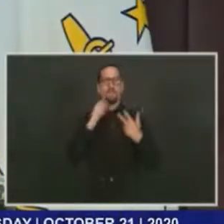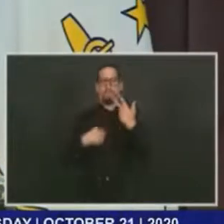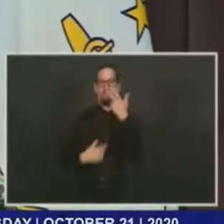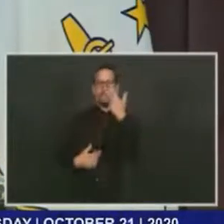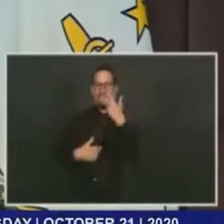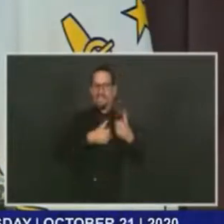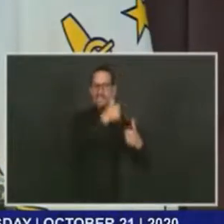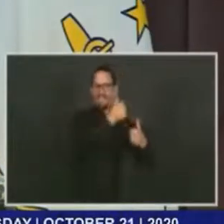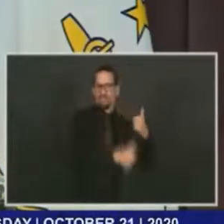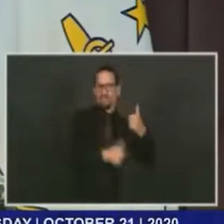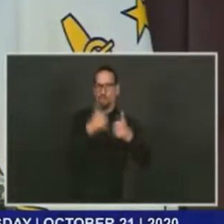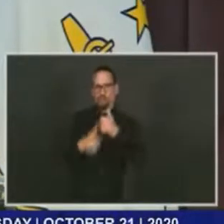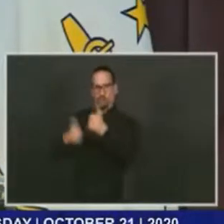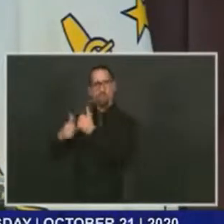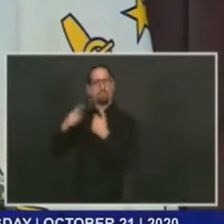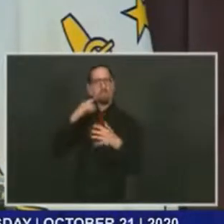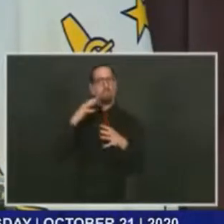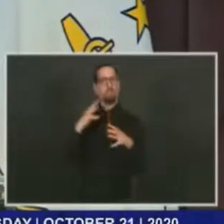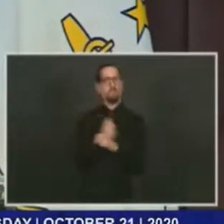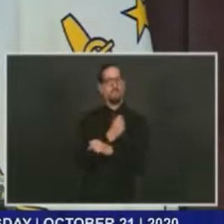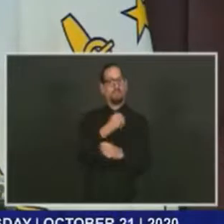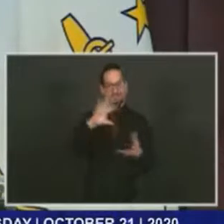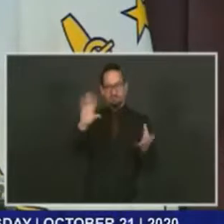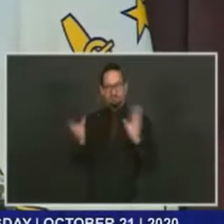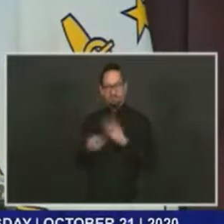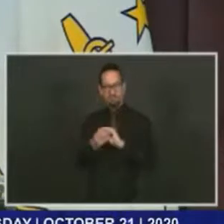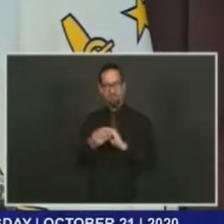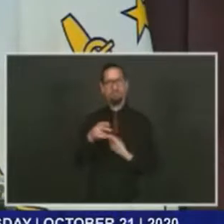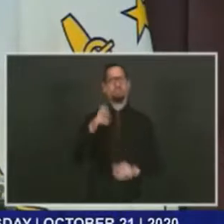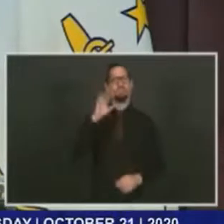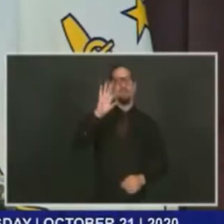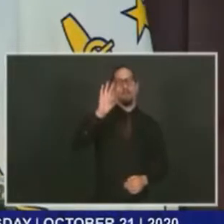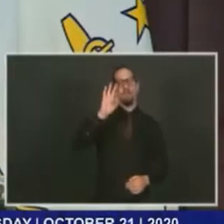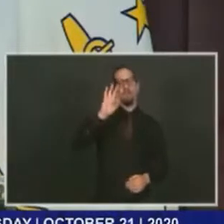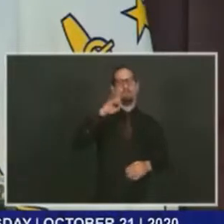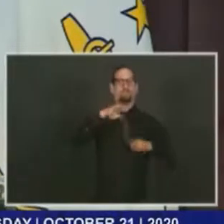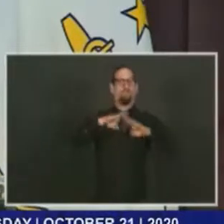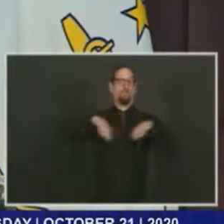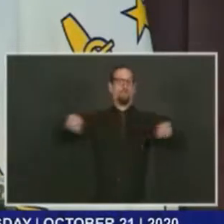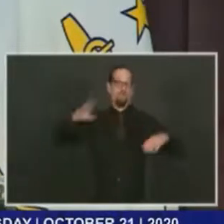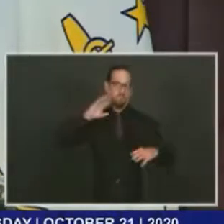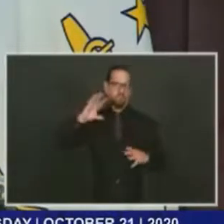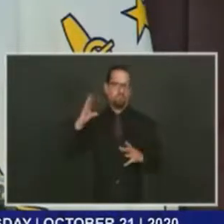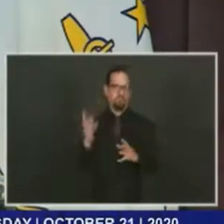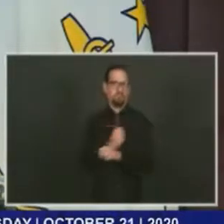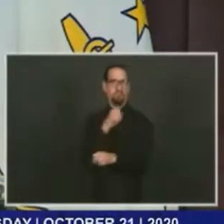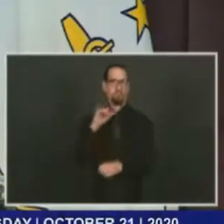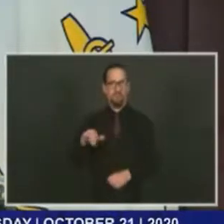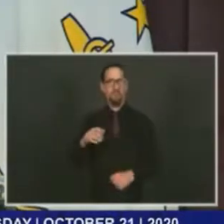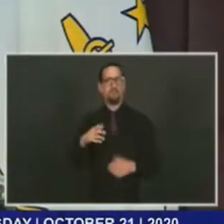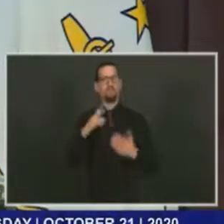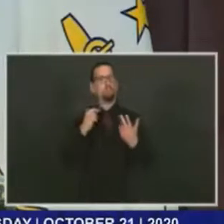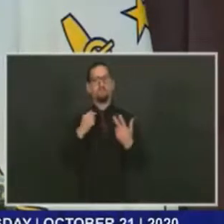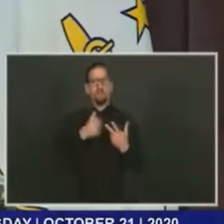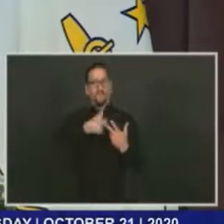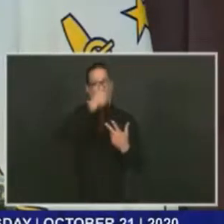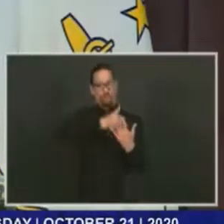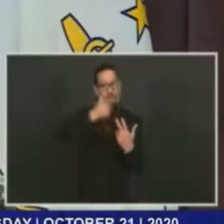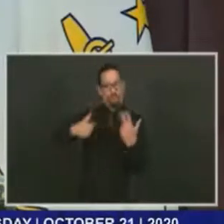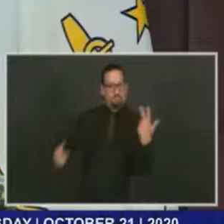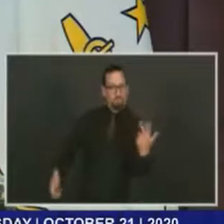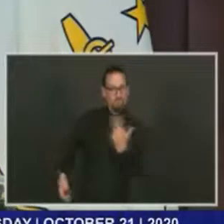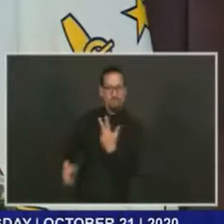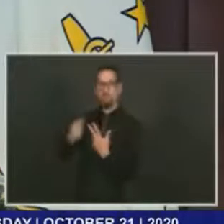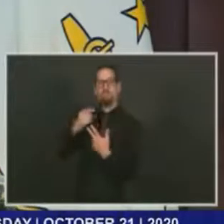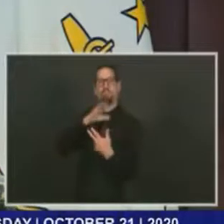who wins will get $50. So it's a fun thing, and you can earn a little bit of money. Submit